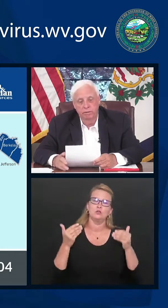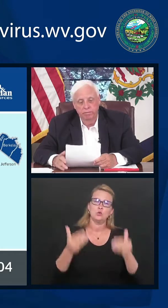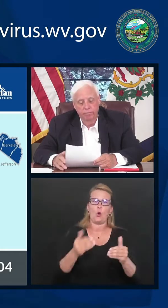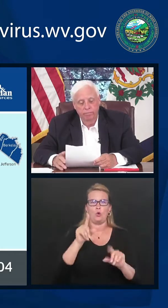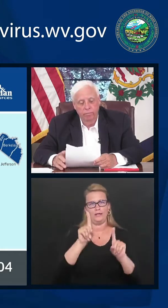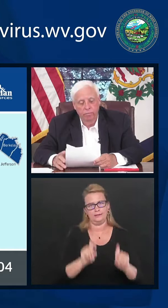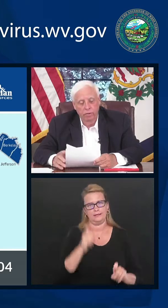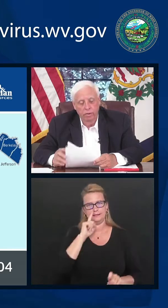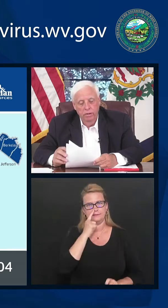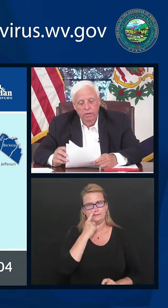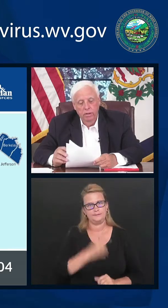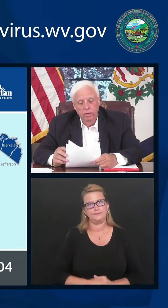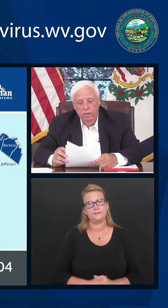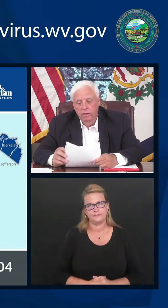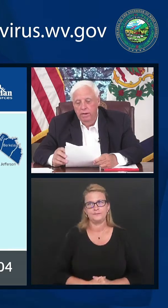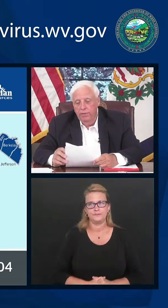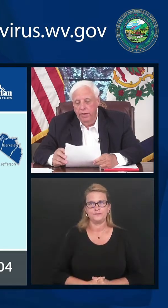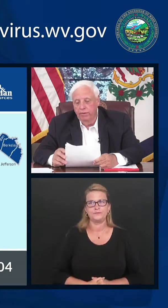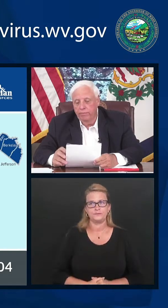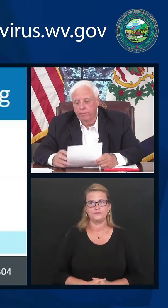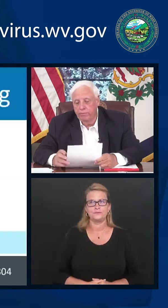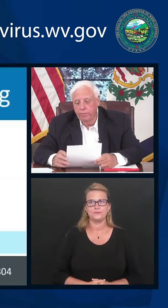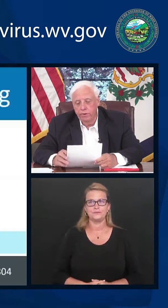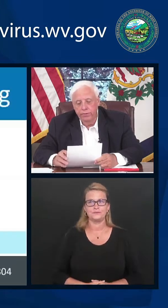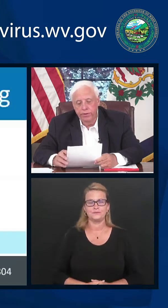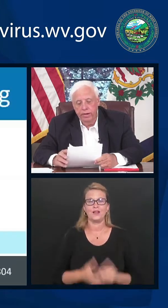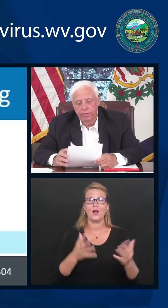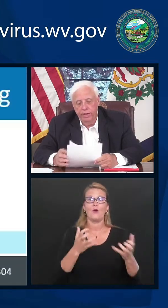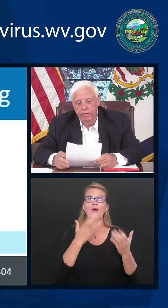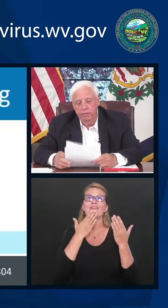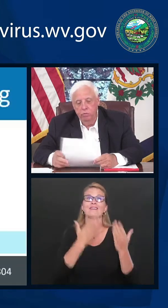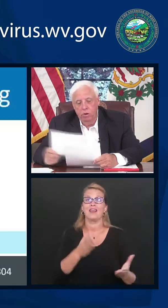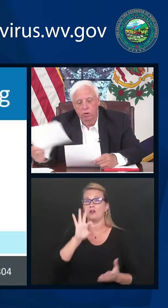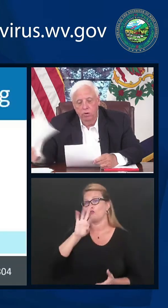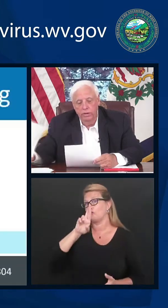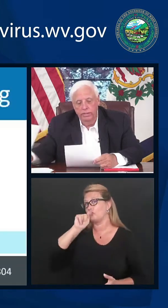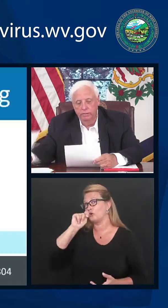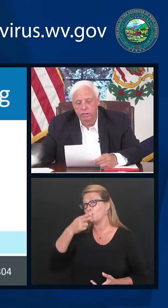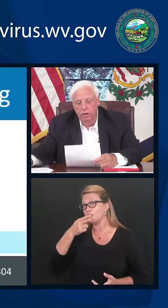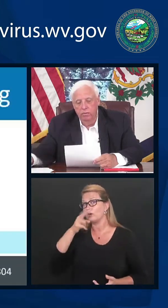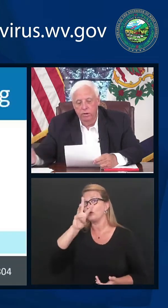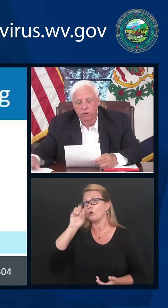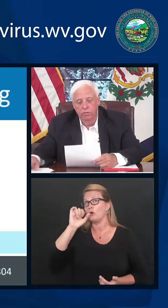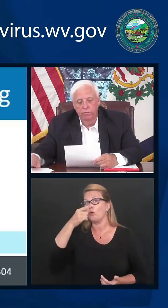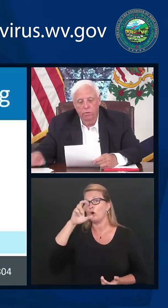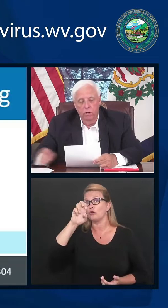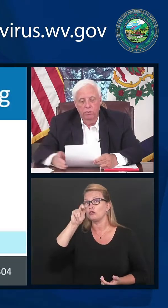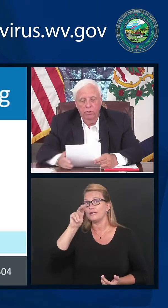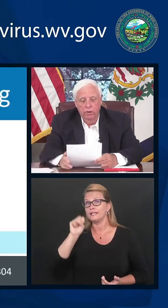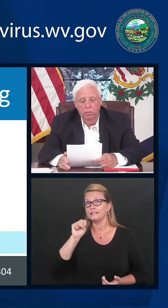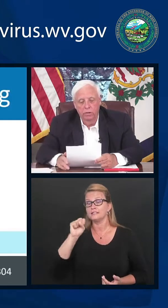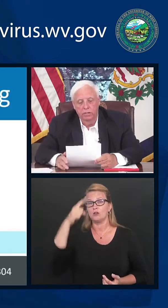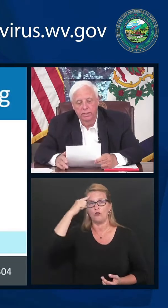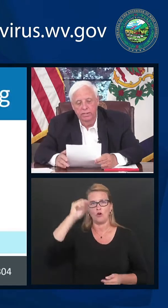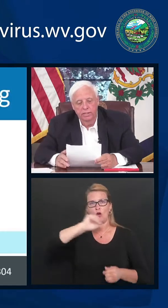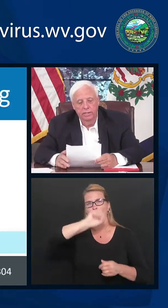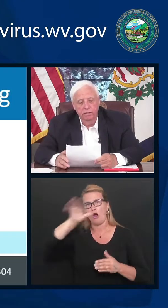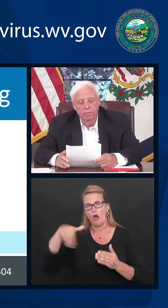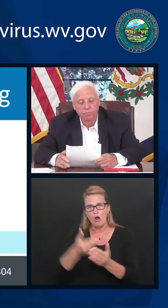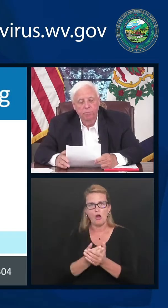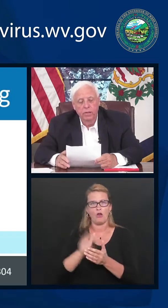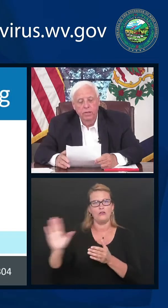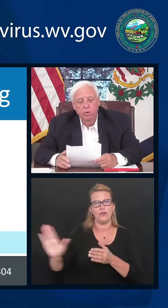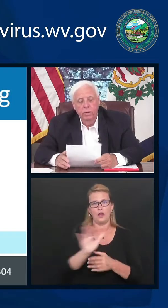tested. I thank Fruth and I thank Walgreens over and over for all the great work that they